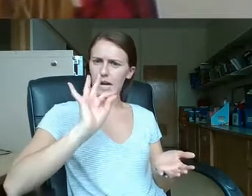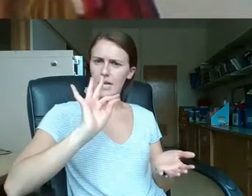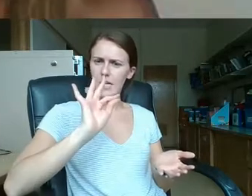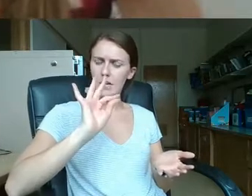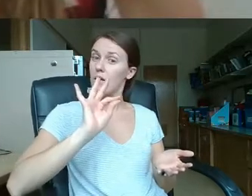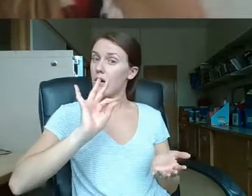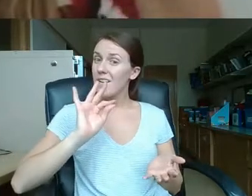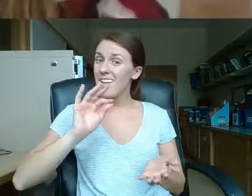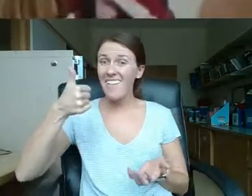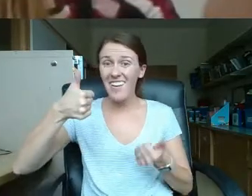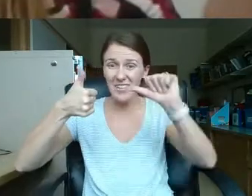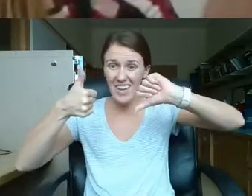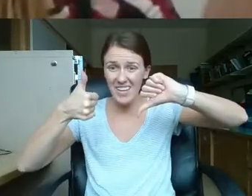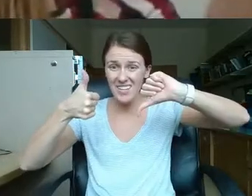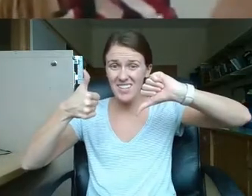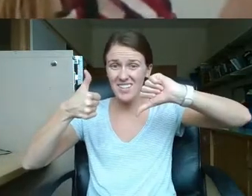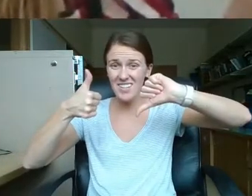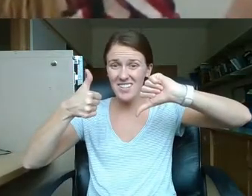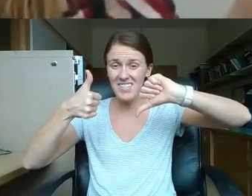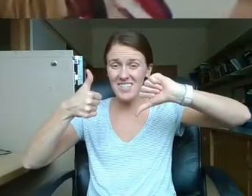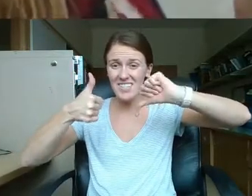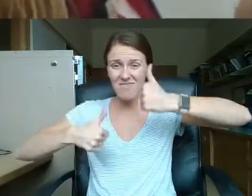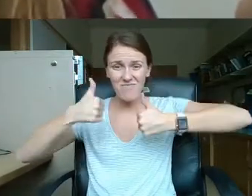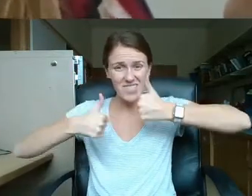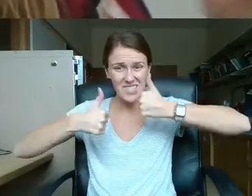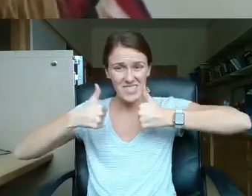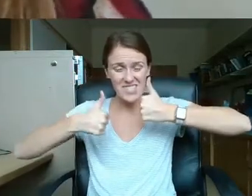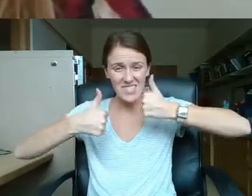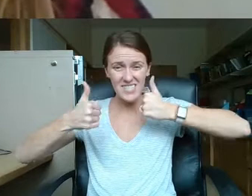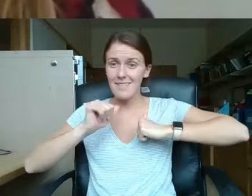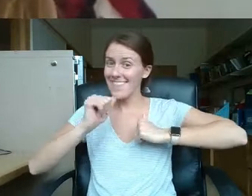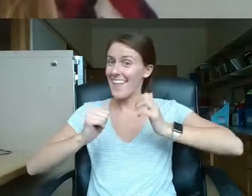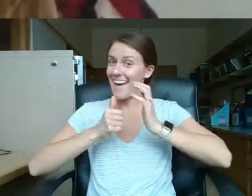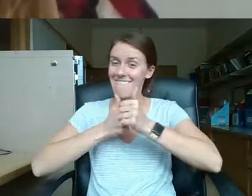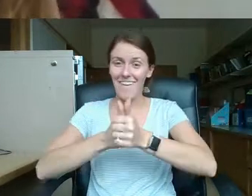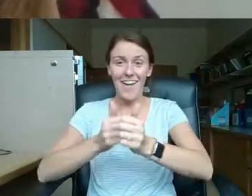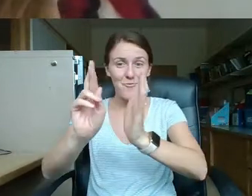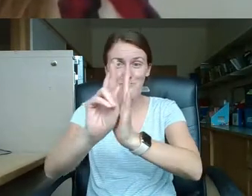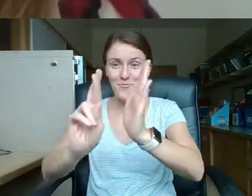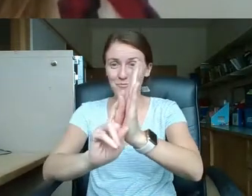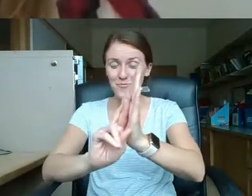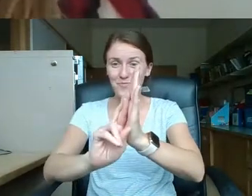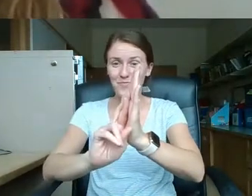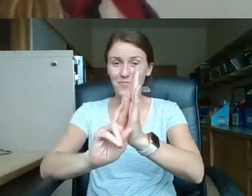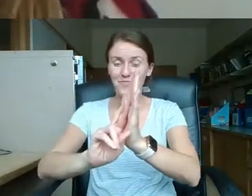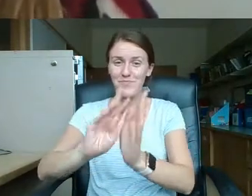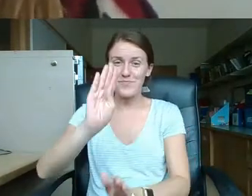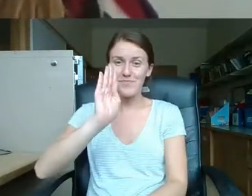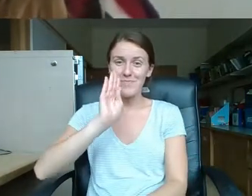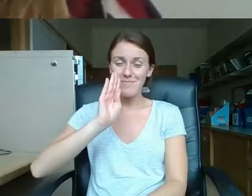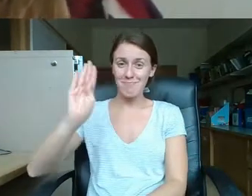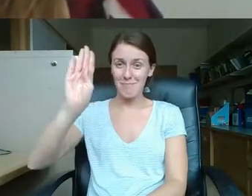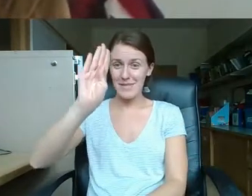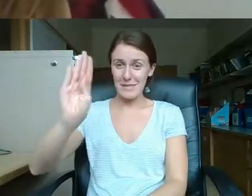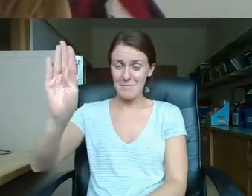Uh-oh. Good choice or bad choice? He's not following the rules. Fuzzy Bee tells you